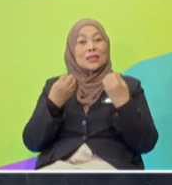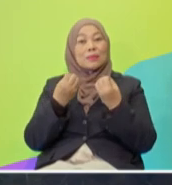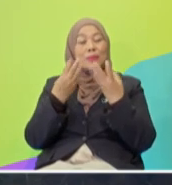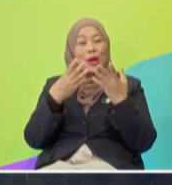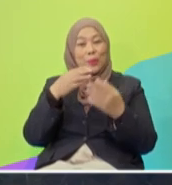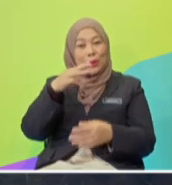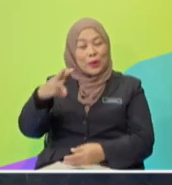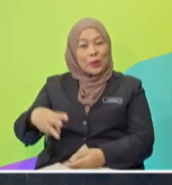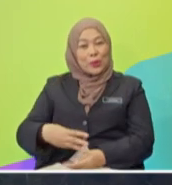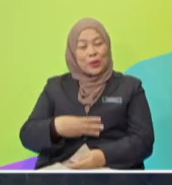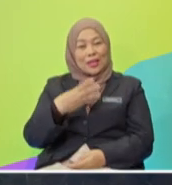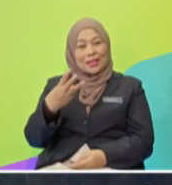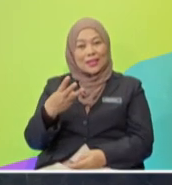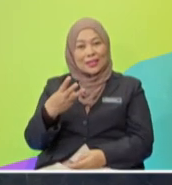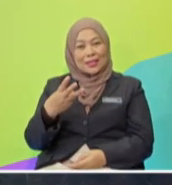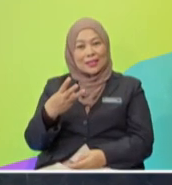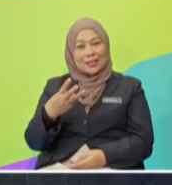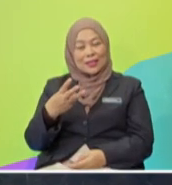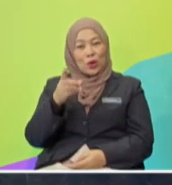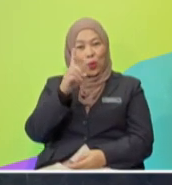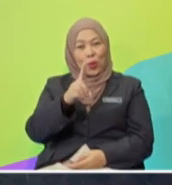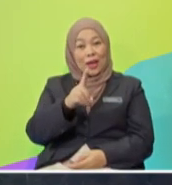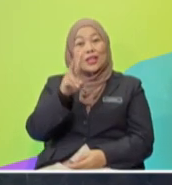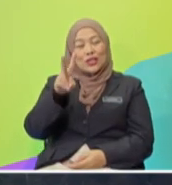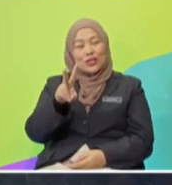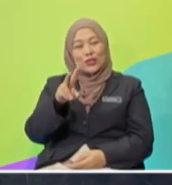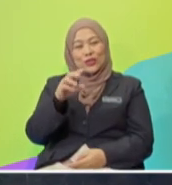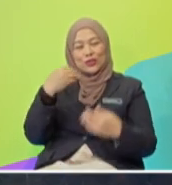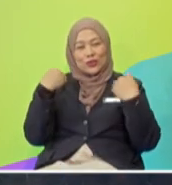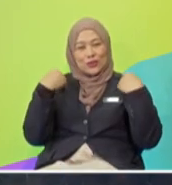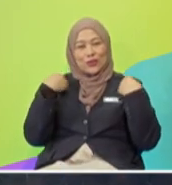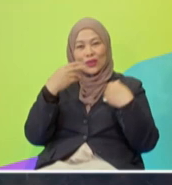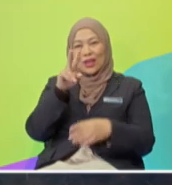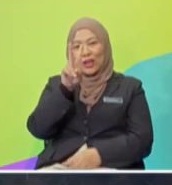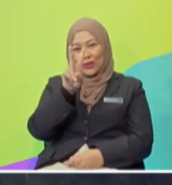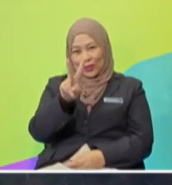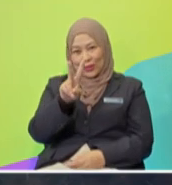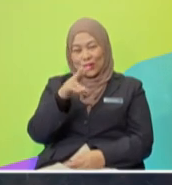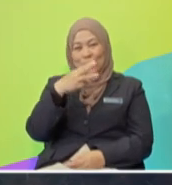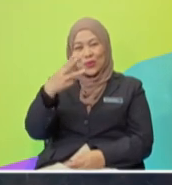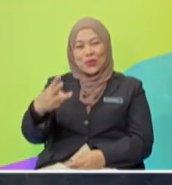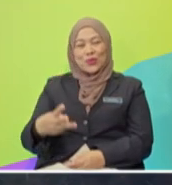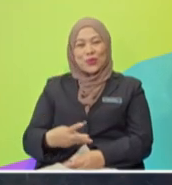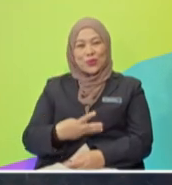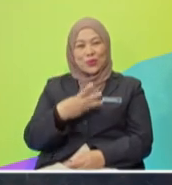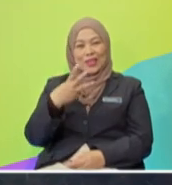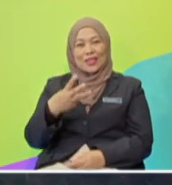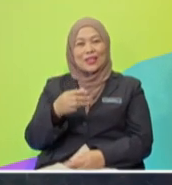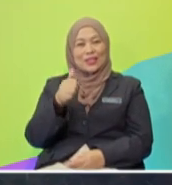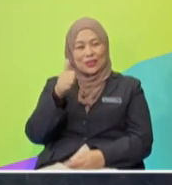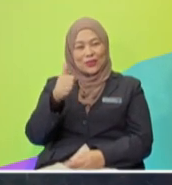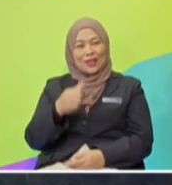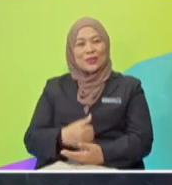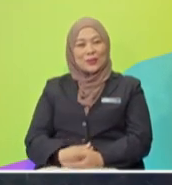picture. One, two wheel picture. Yes, bicycle has two wheels. Very good,